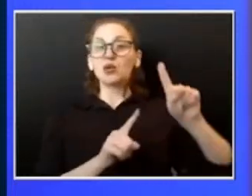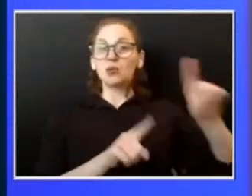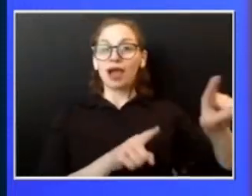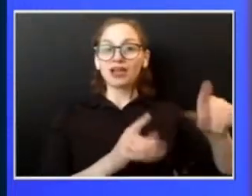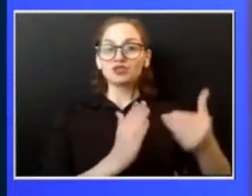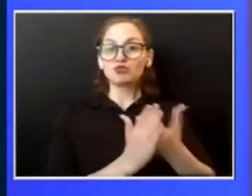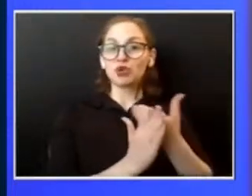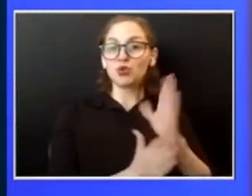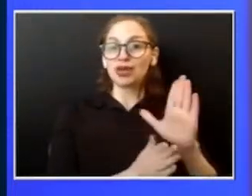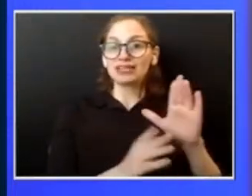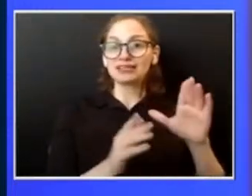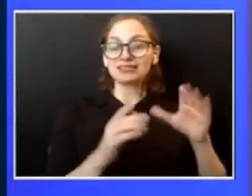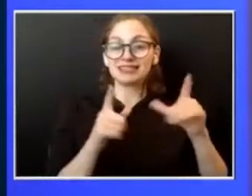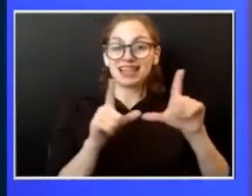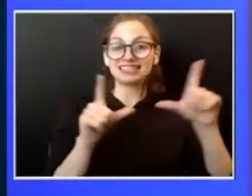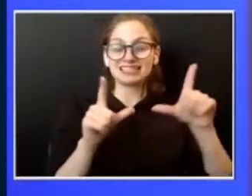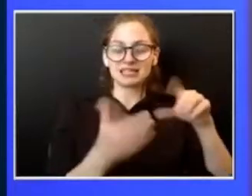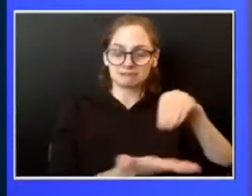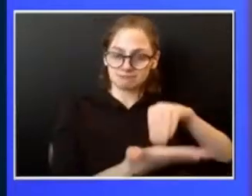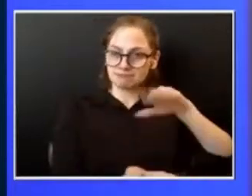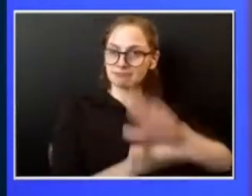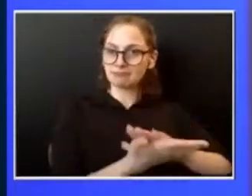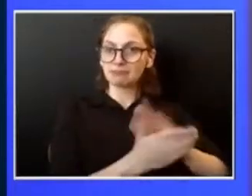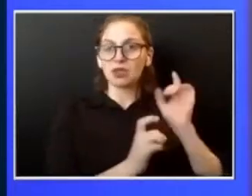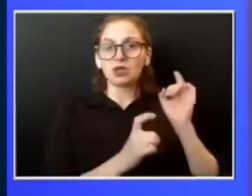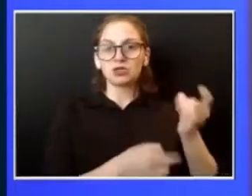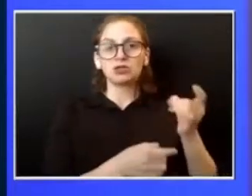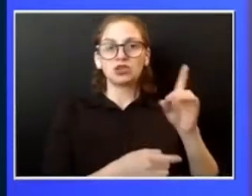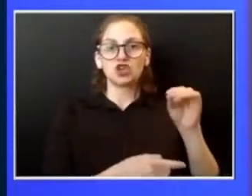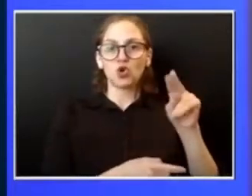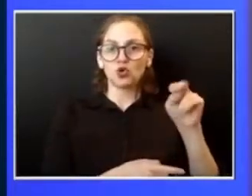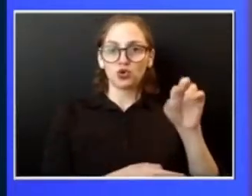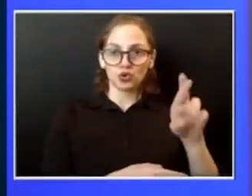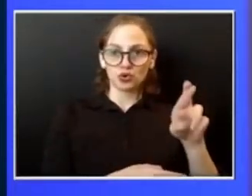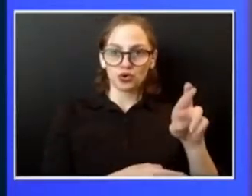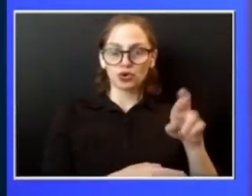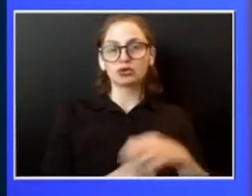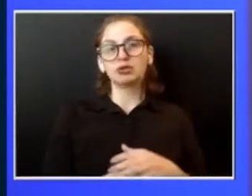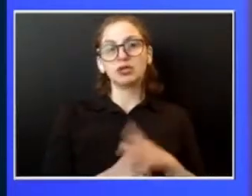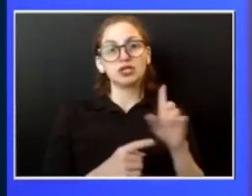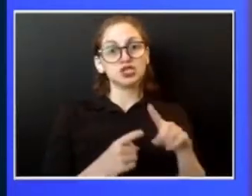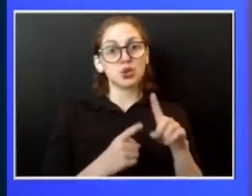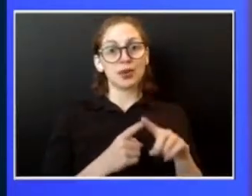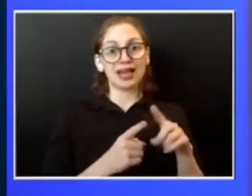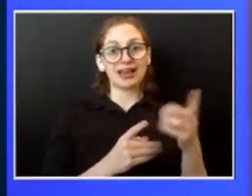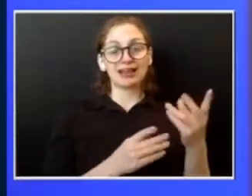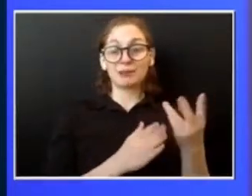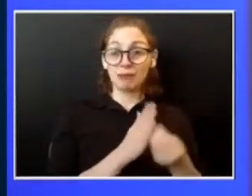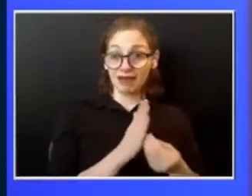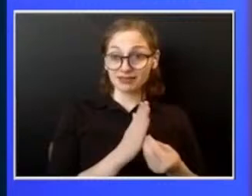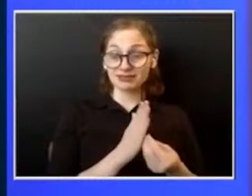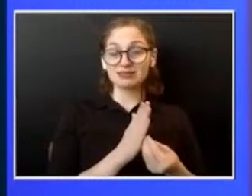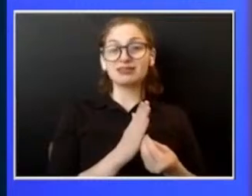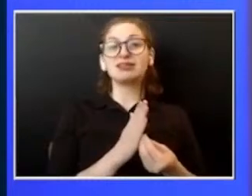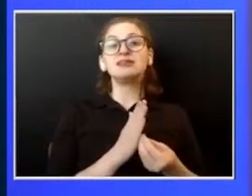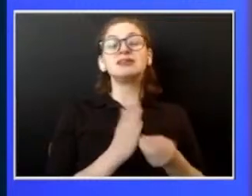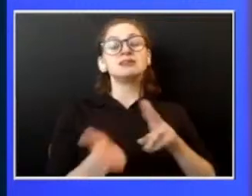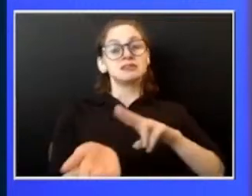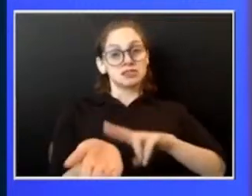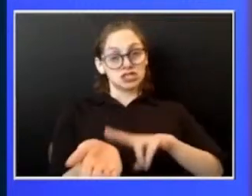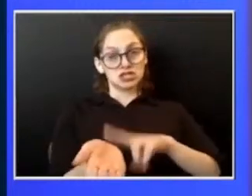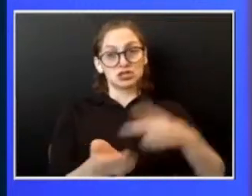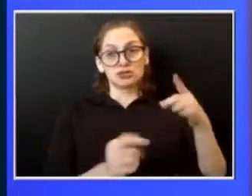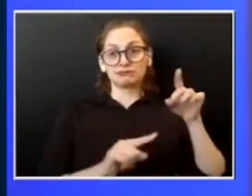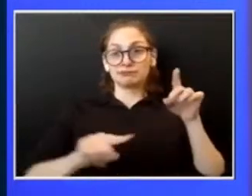put donor on his card. So in his passing, the nurse comes into the waiting room and told